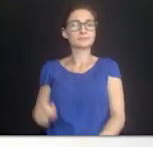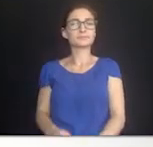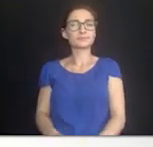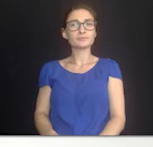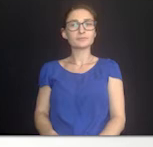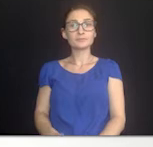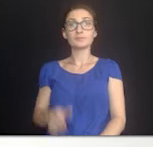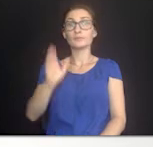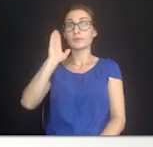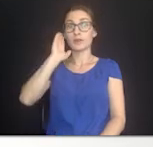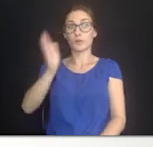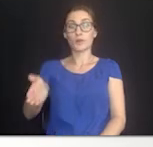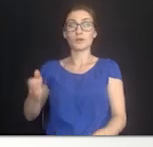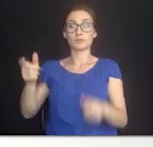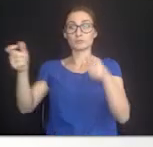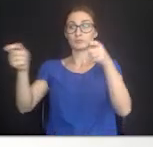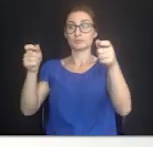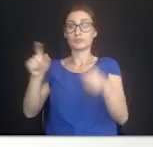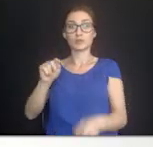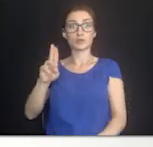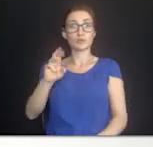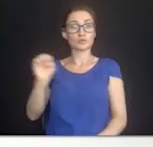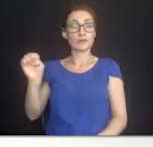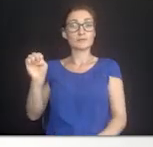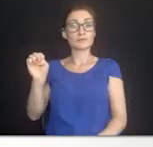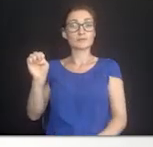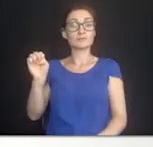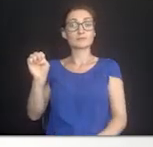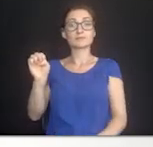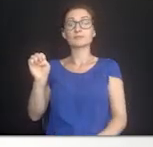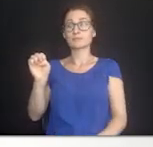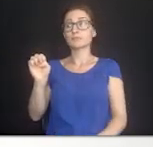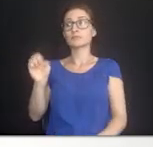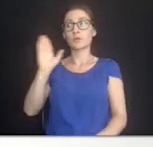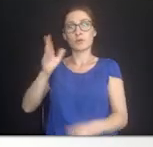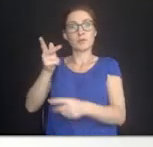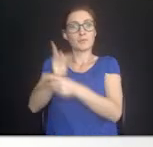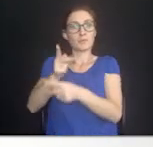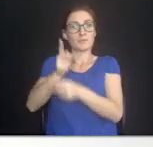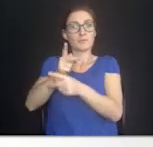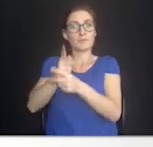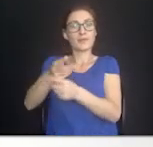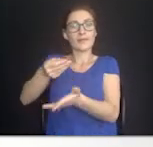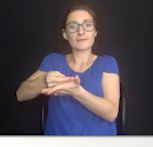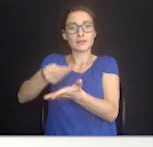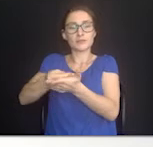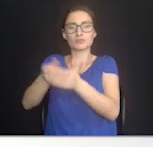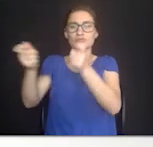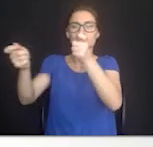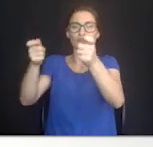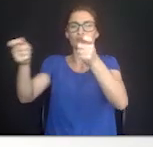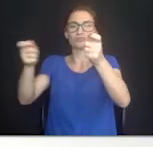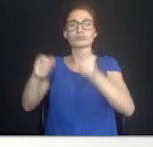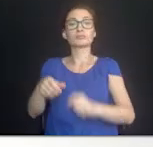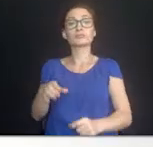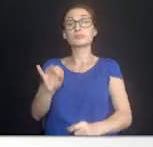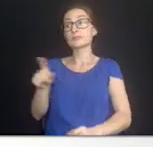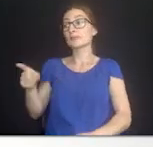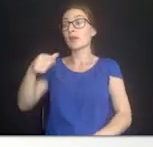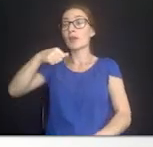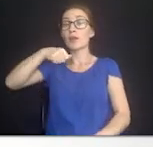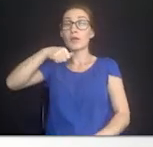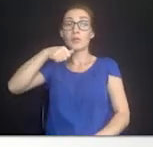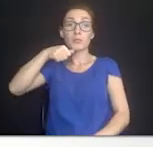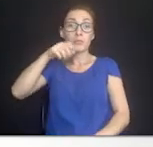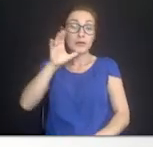on the trust, right, as a listed trustee to take care of the funds. And if they accidentally, or not really accidentally, give